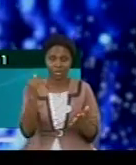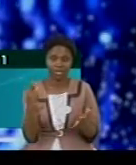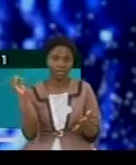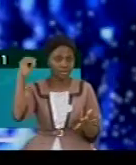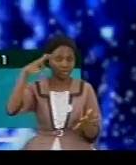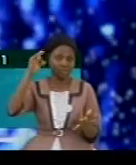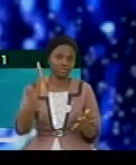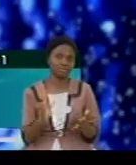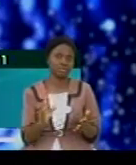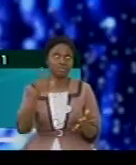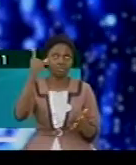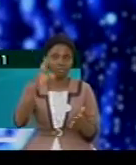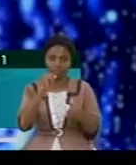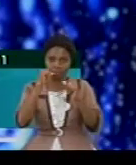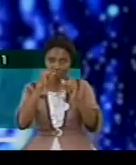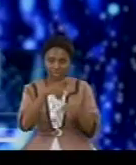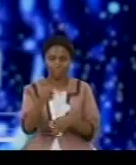name.